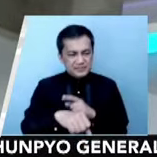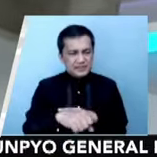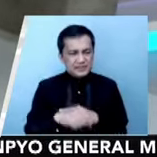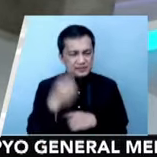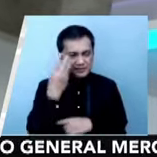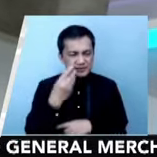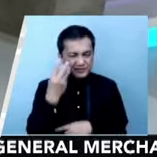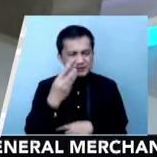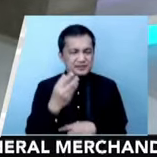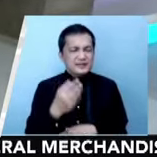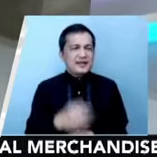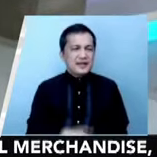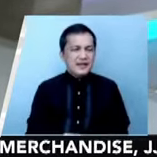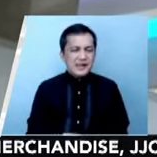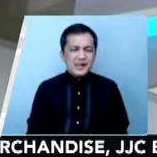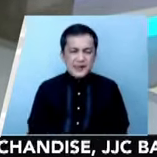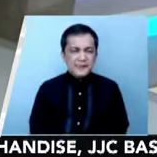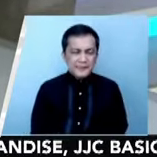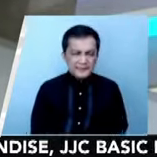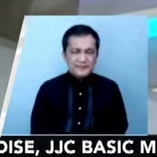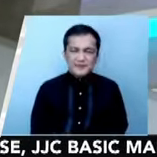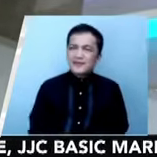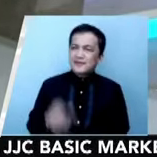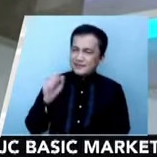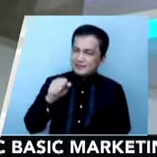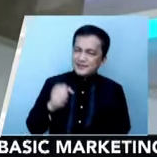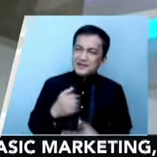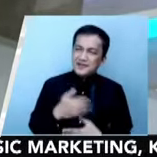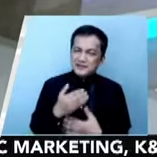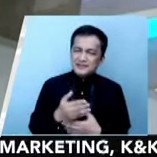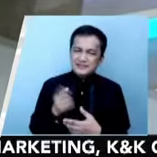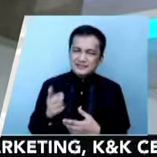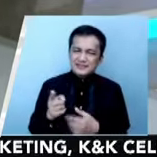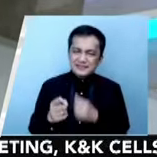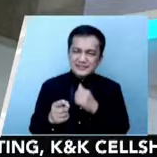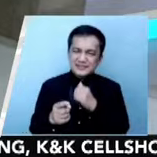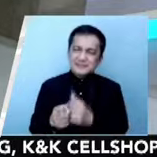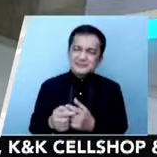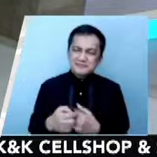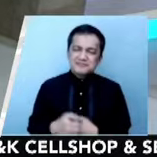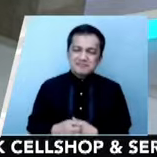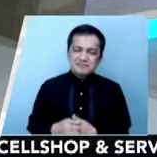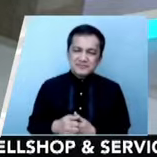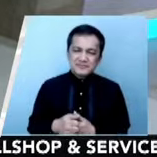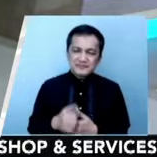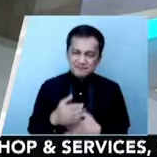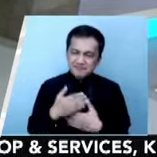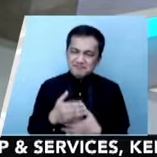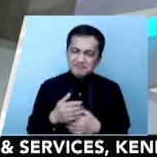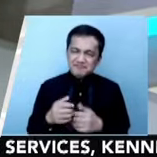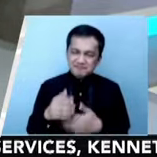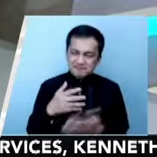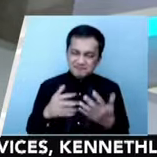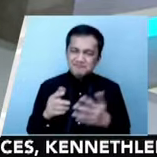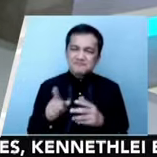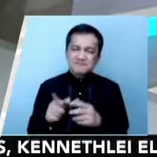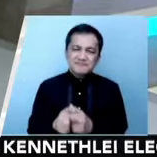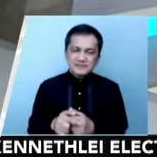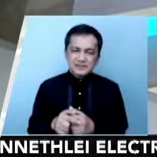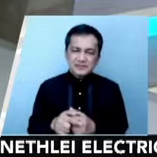bond. Yes. You know, I'm so glad though na hindi kayo naabutan ng earthquake doon. Yes. Yeah,